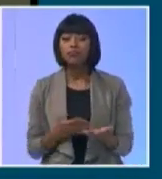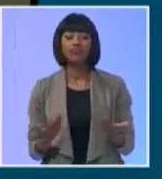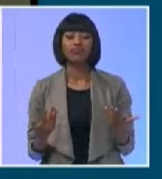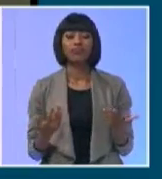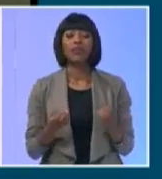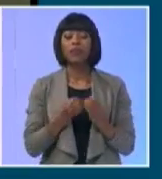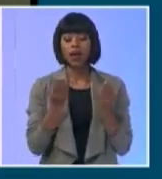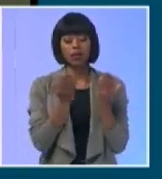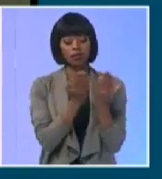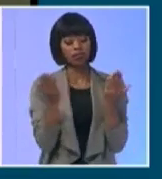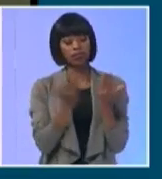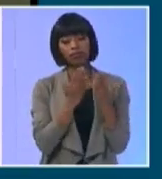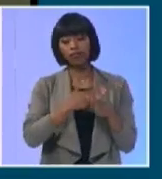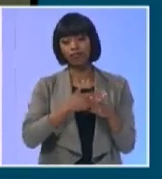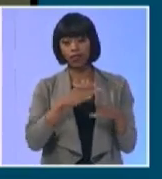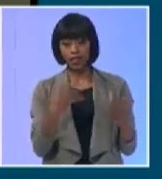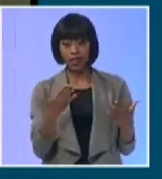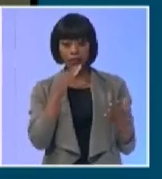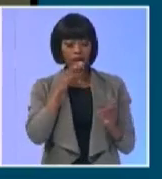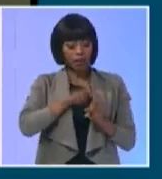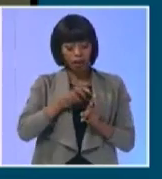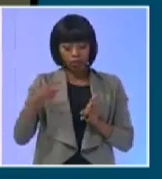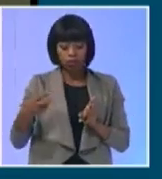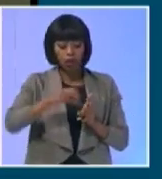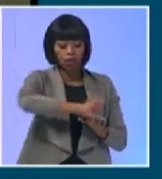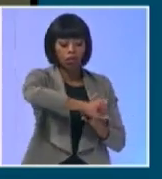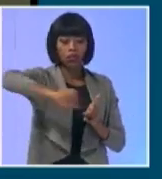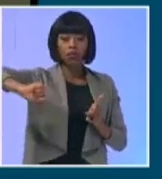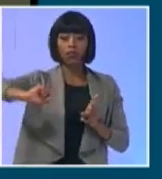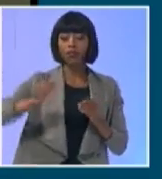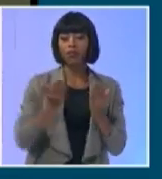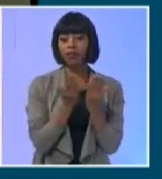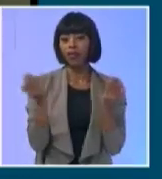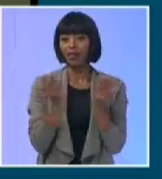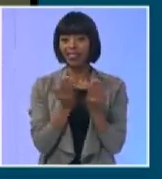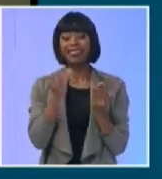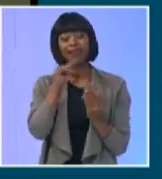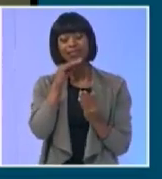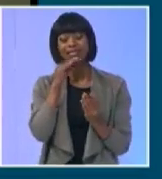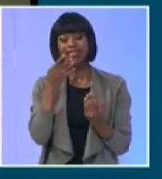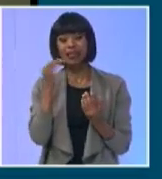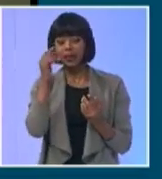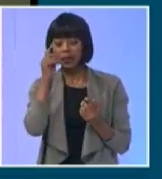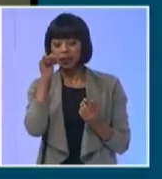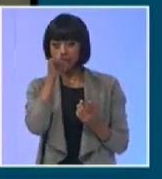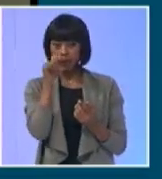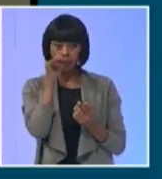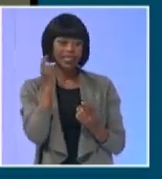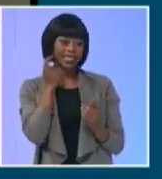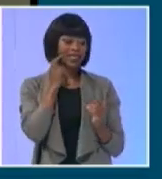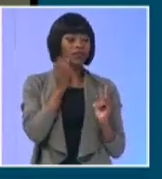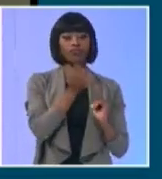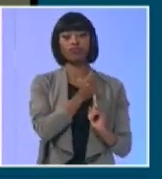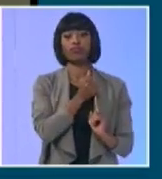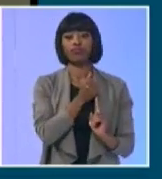many gate motors are not working. People are then forced to get off their vehicles, open their gates manually. And this, of course, has an impact on crime in the areas. If you're staying